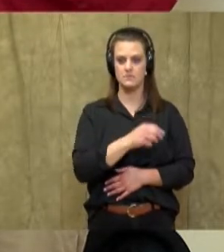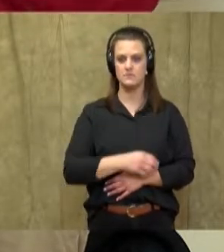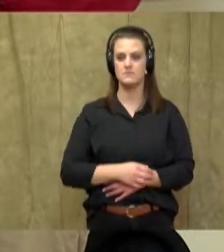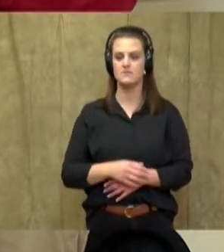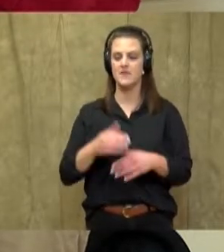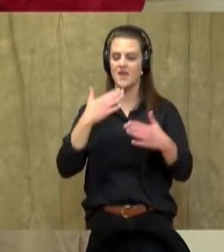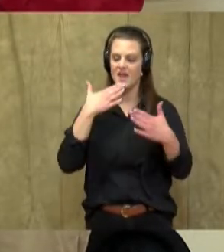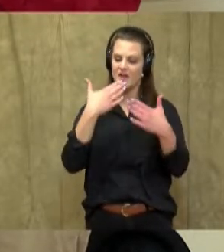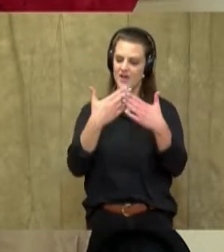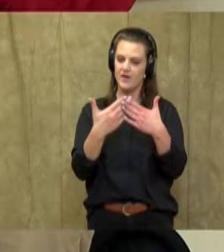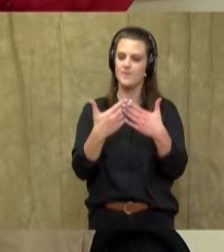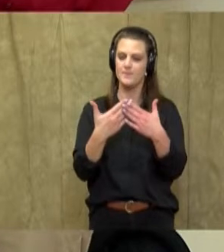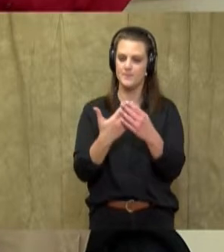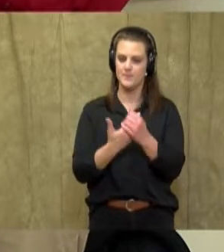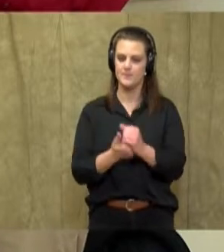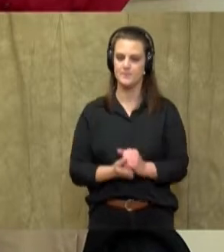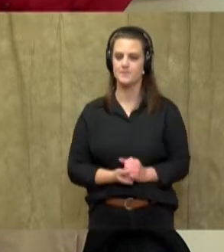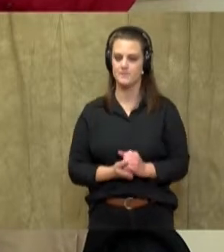Good.